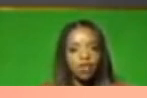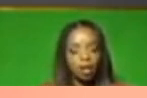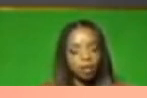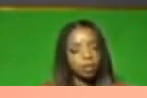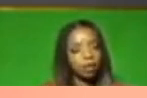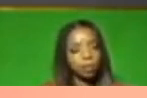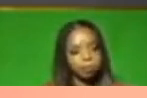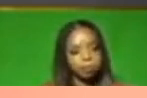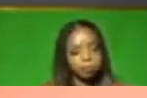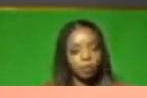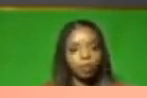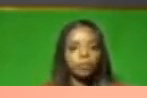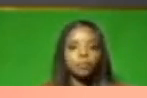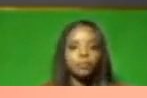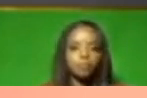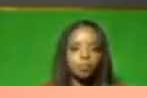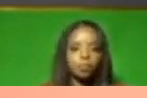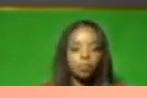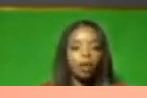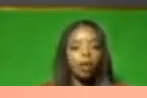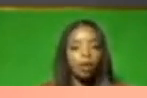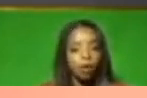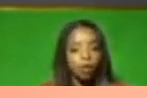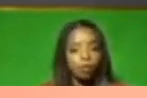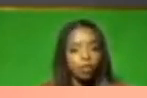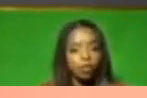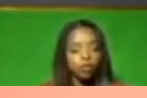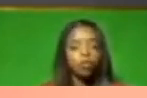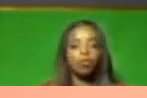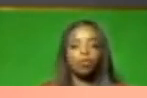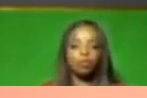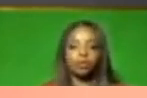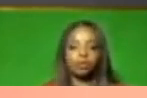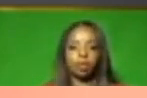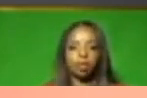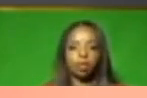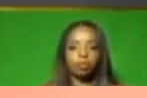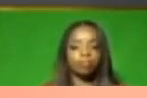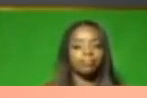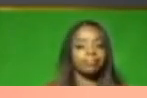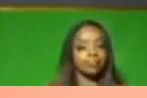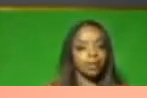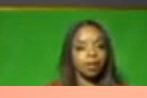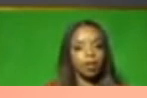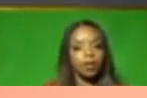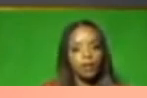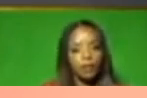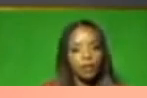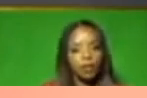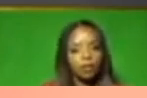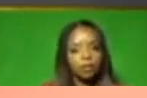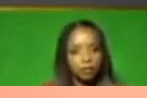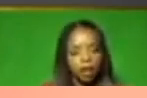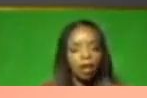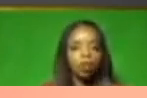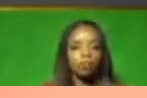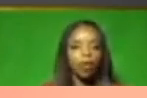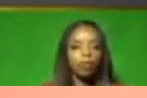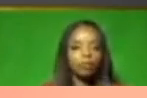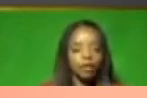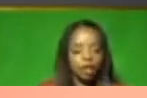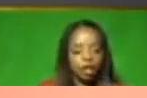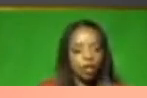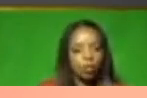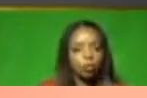Advisory Council, on which sit some of the outstanding economists, not only in